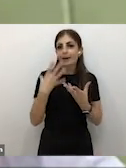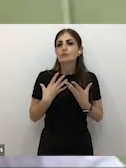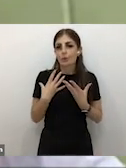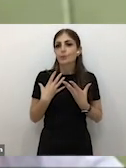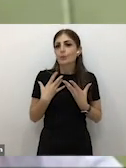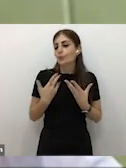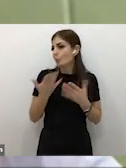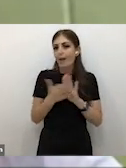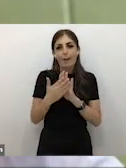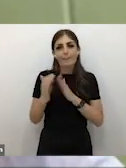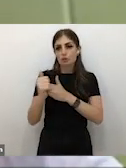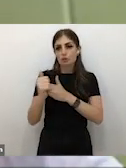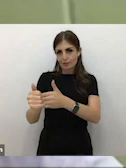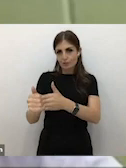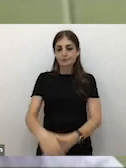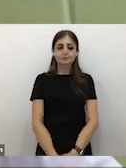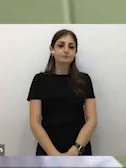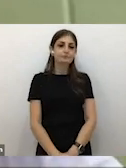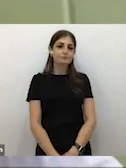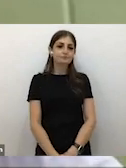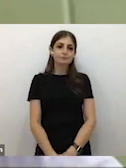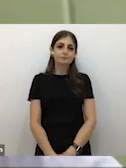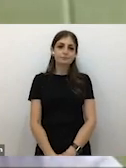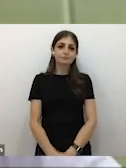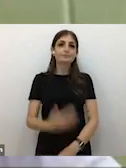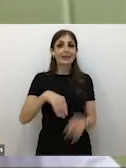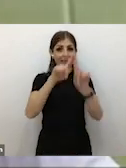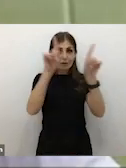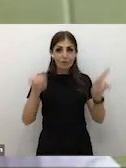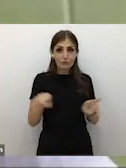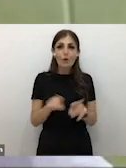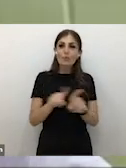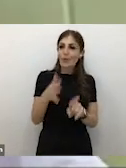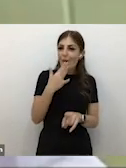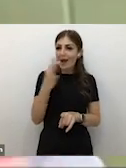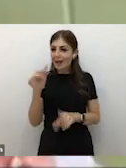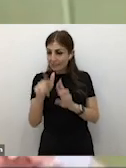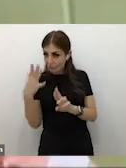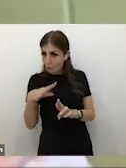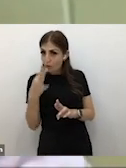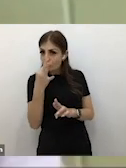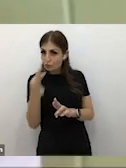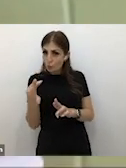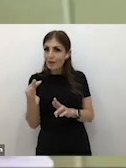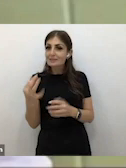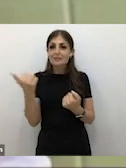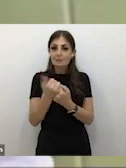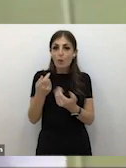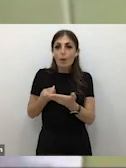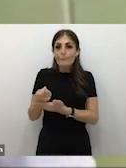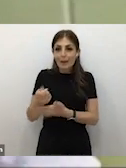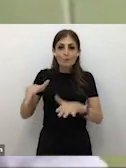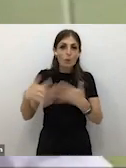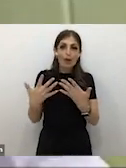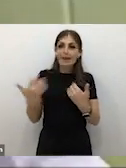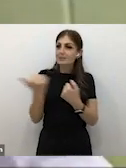some guidance. In the application form, we will also ask you if you want to request the support payment or any assistance with